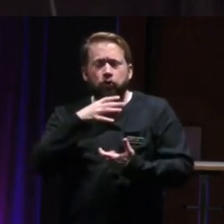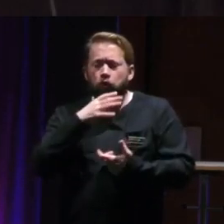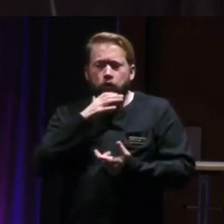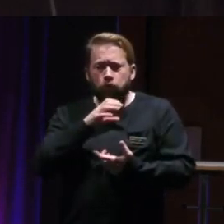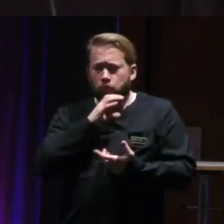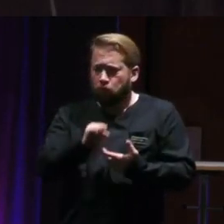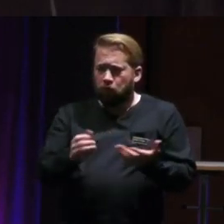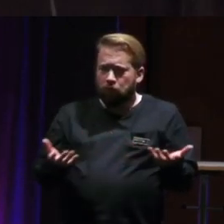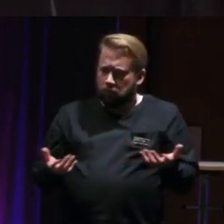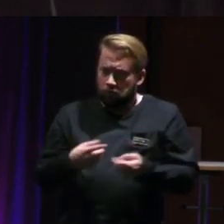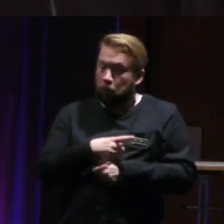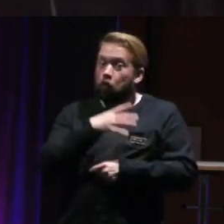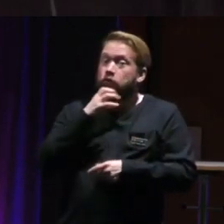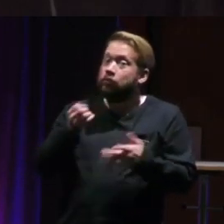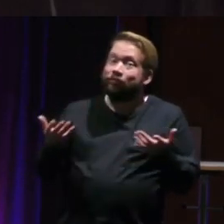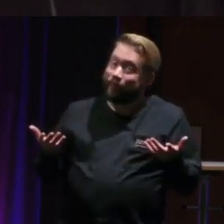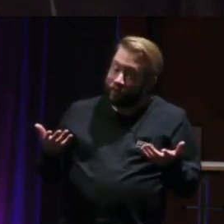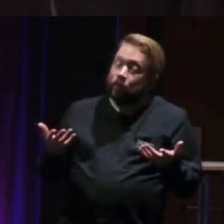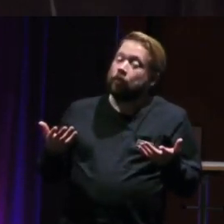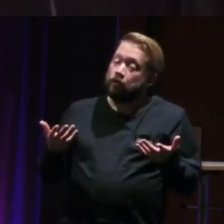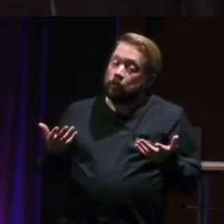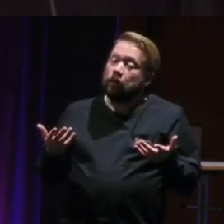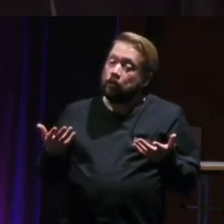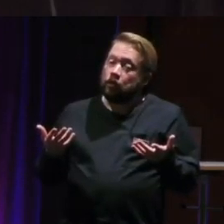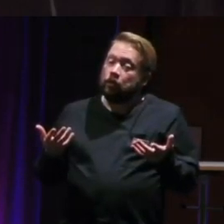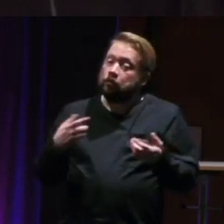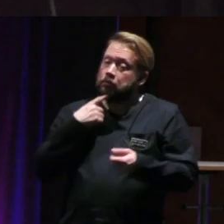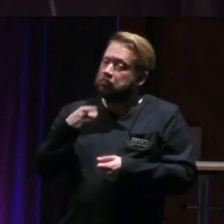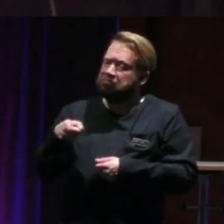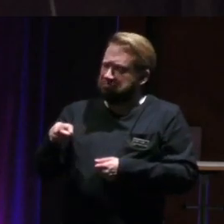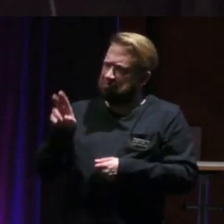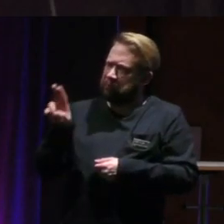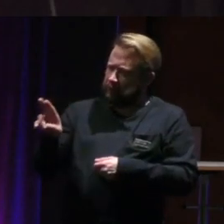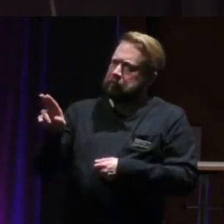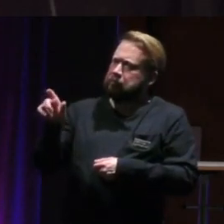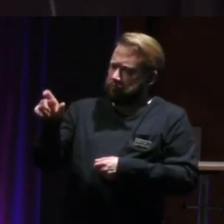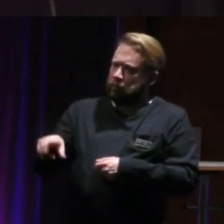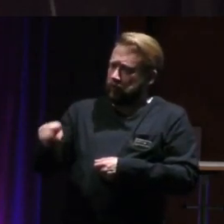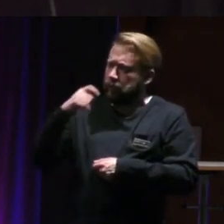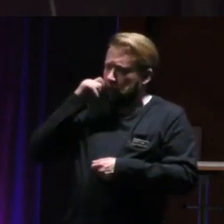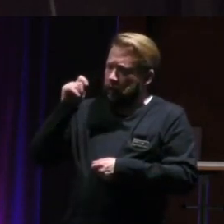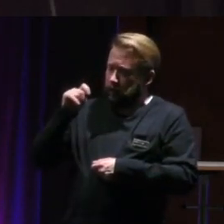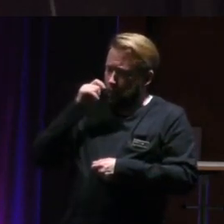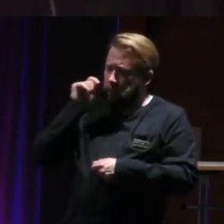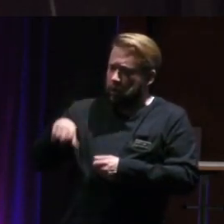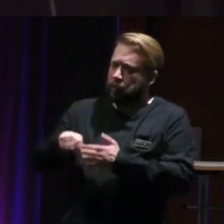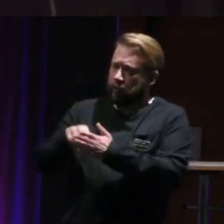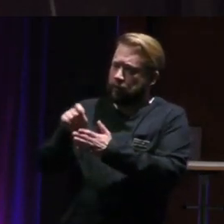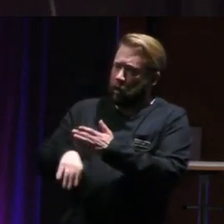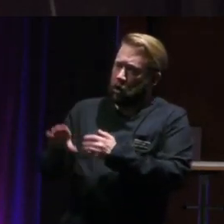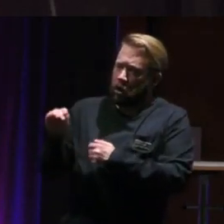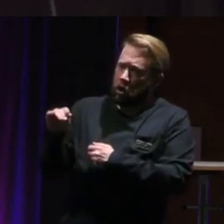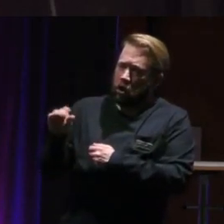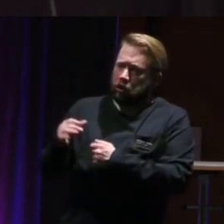that Oleg Sentsov, citizen of the Ukraine Republic. I'm campaigning